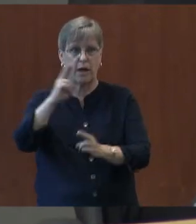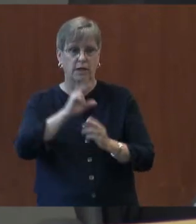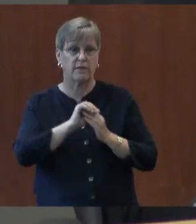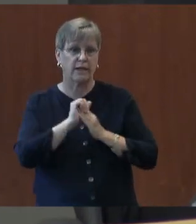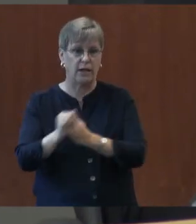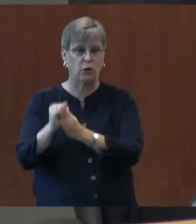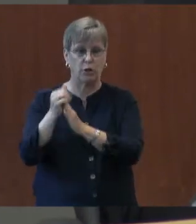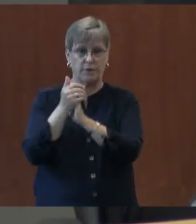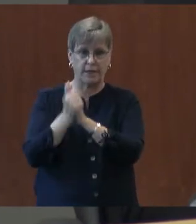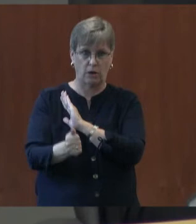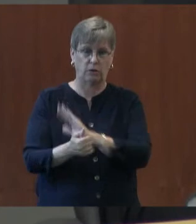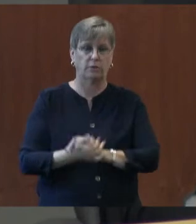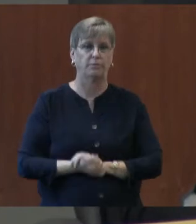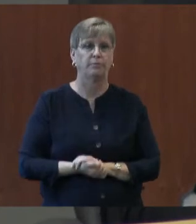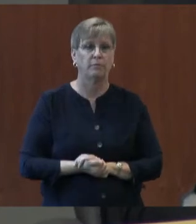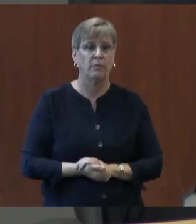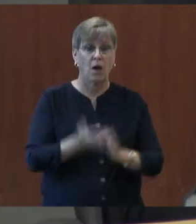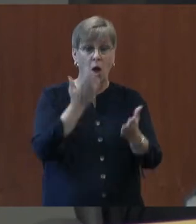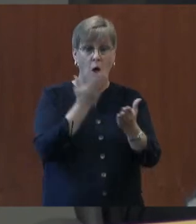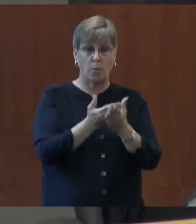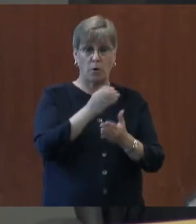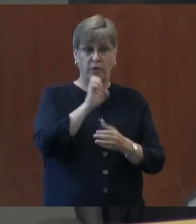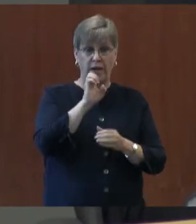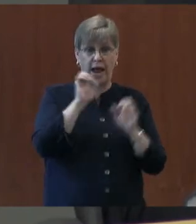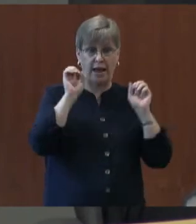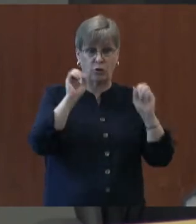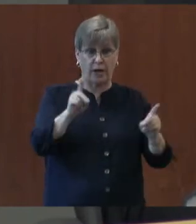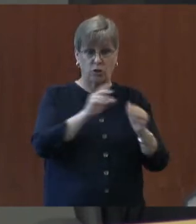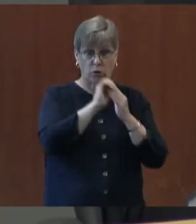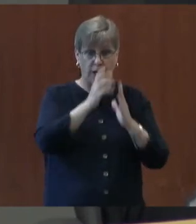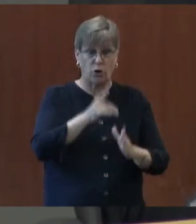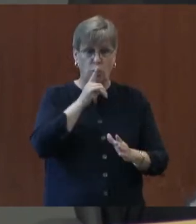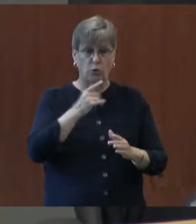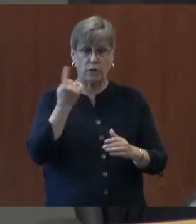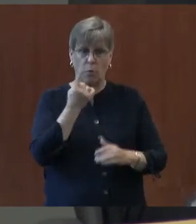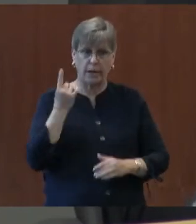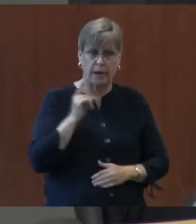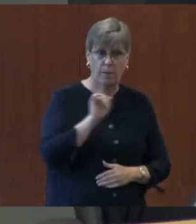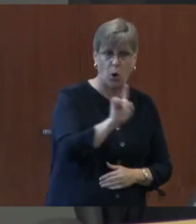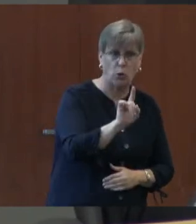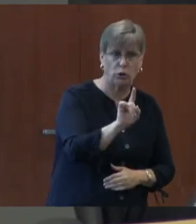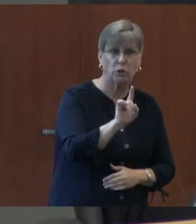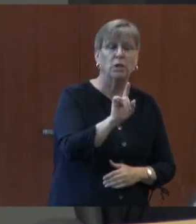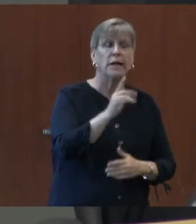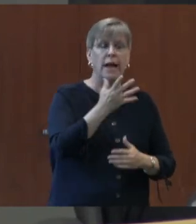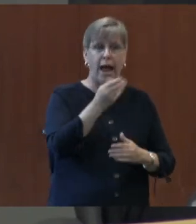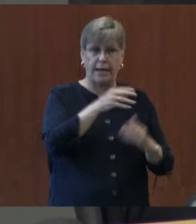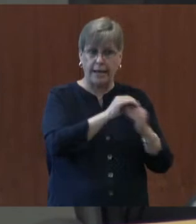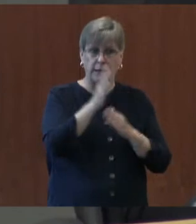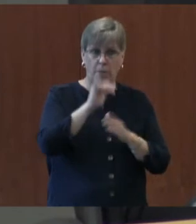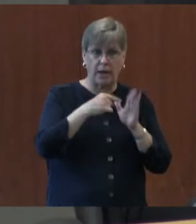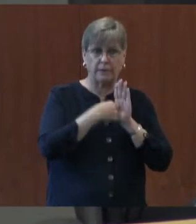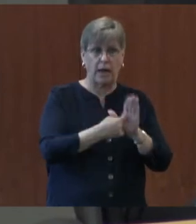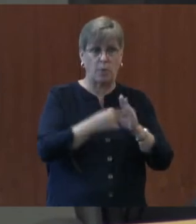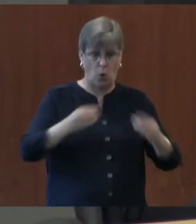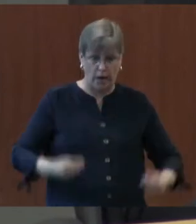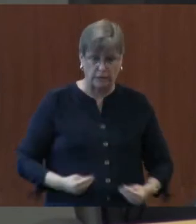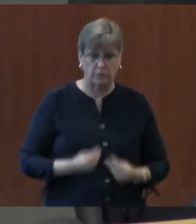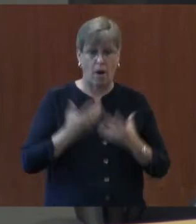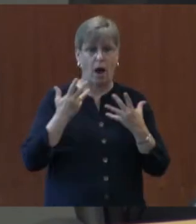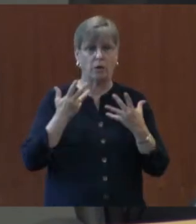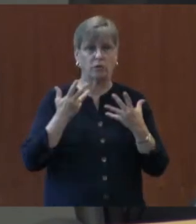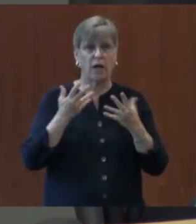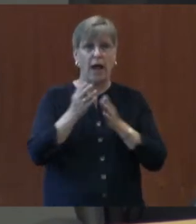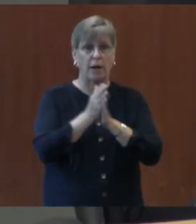leadership skills. A proven educational leader who is approachable and leads by example, inspires